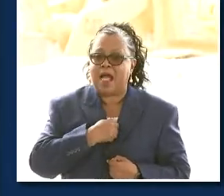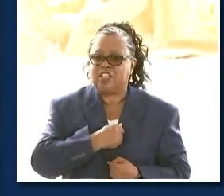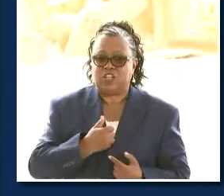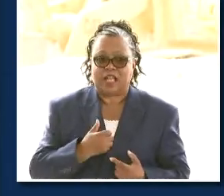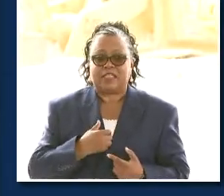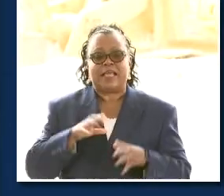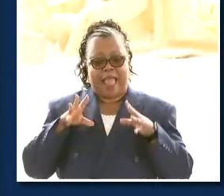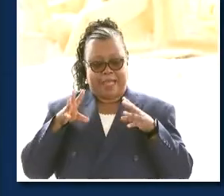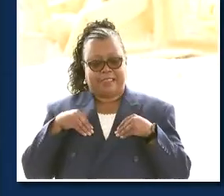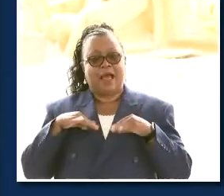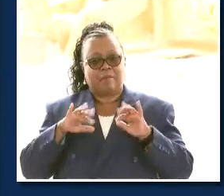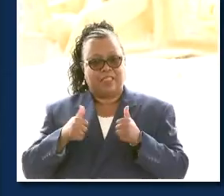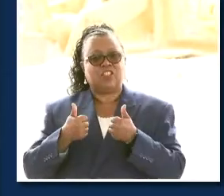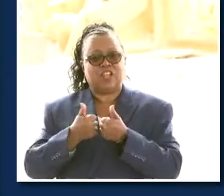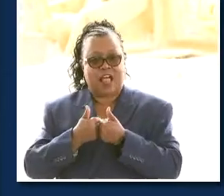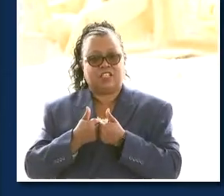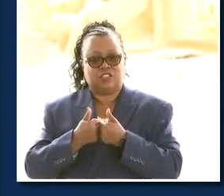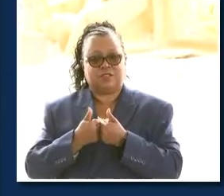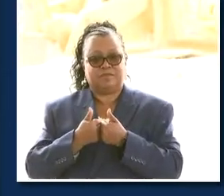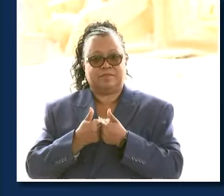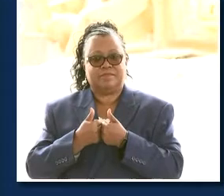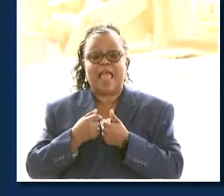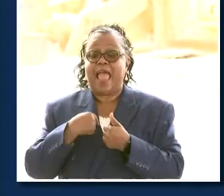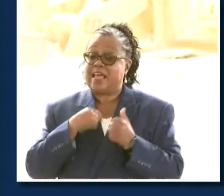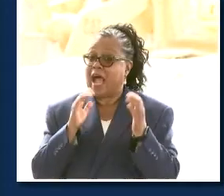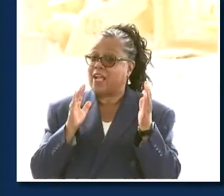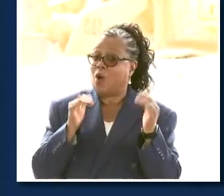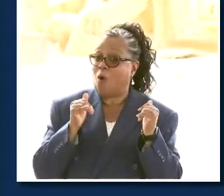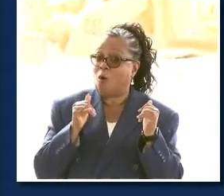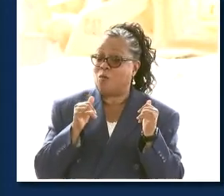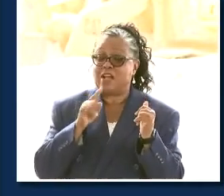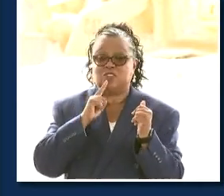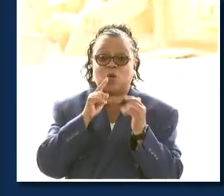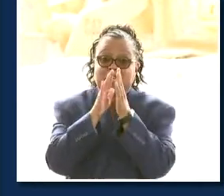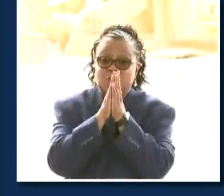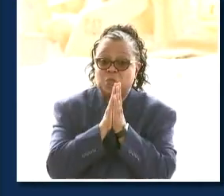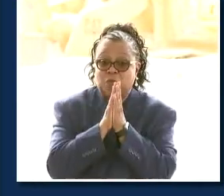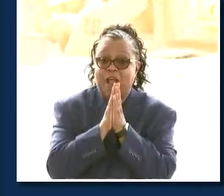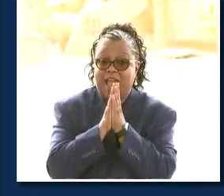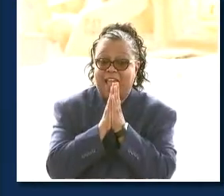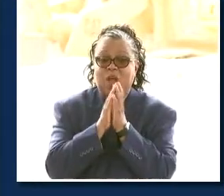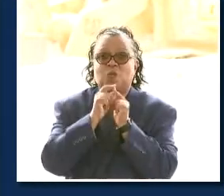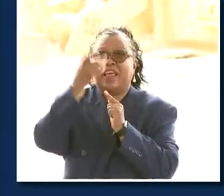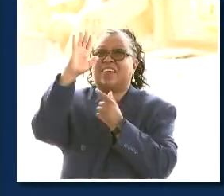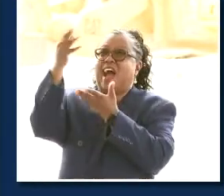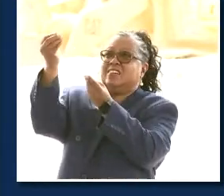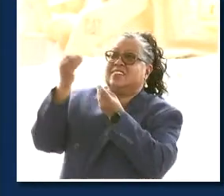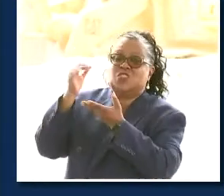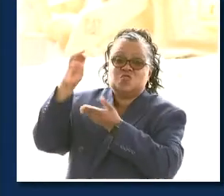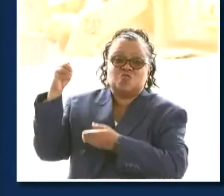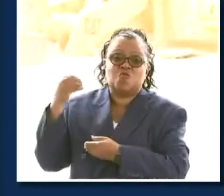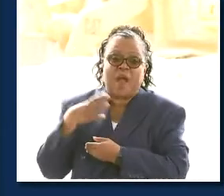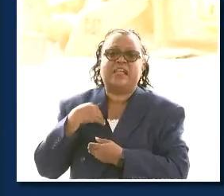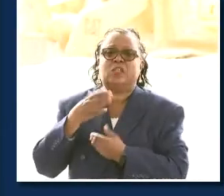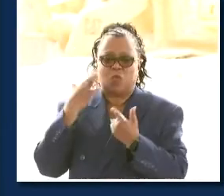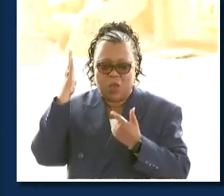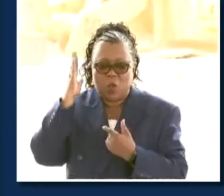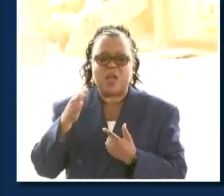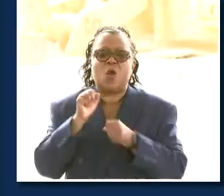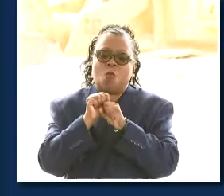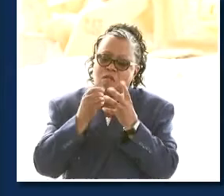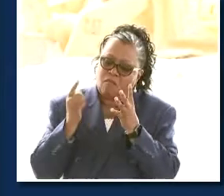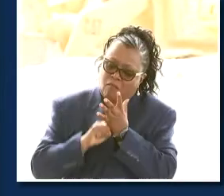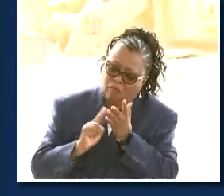unapologetically accept this challenge. And I hope and certainly pray, with God's grace, we will